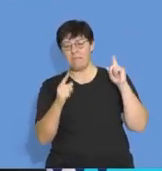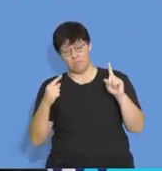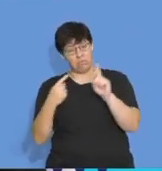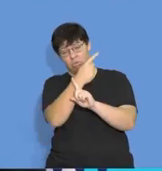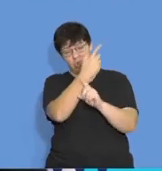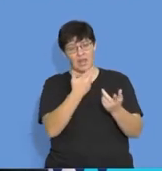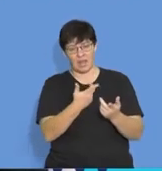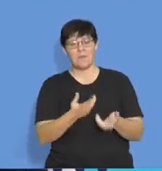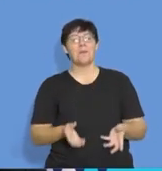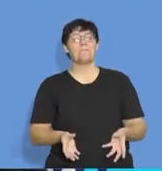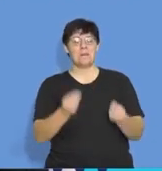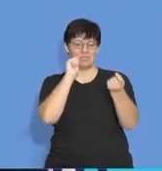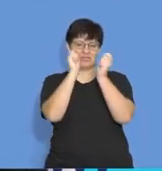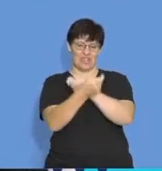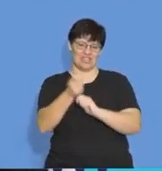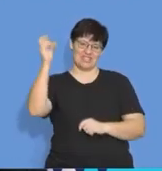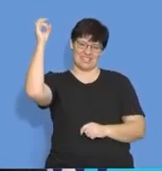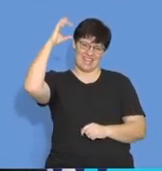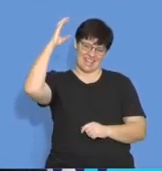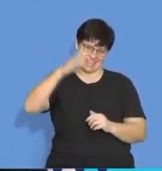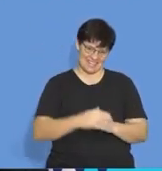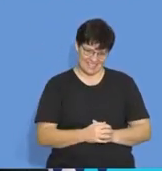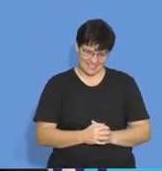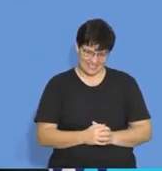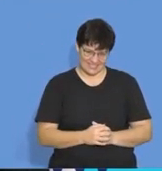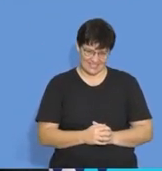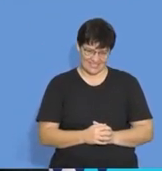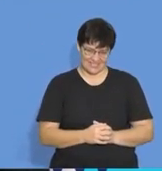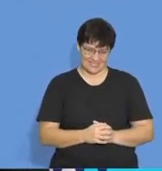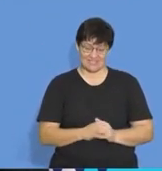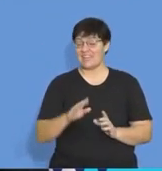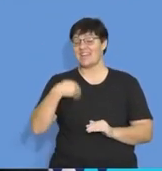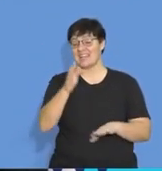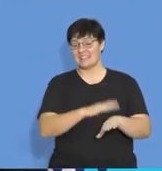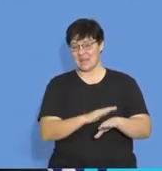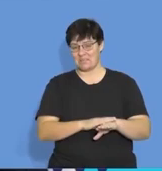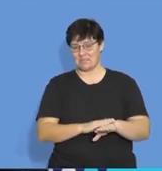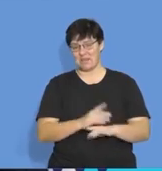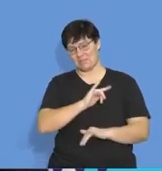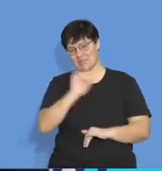definitely will be an accounting shining star. Until the next time, be good.